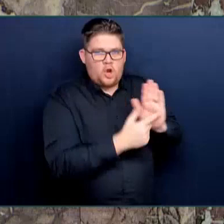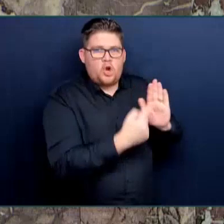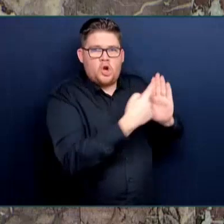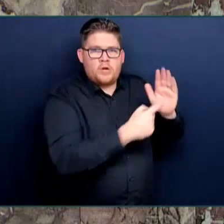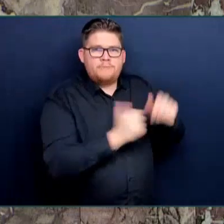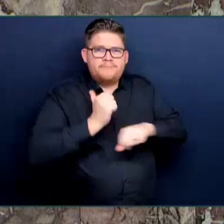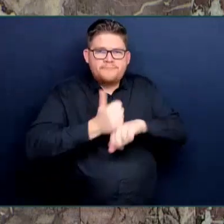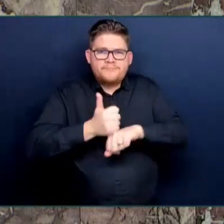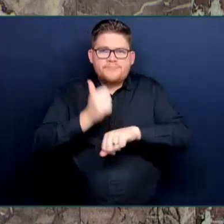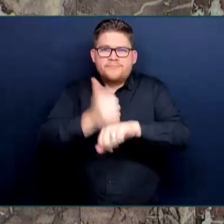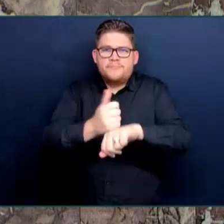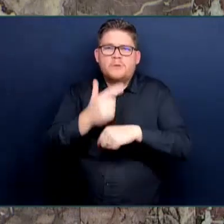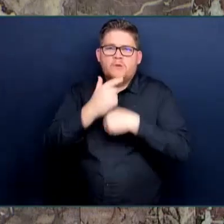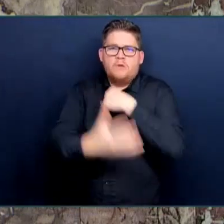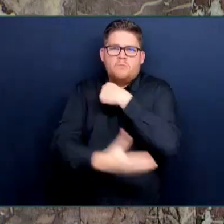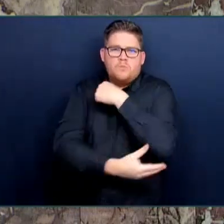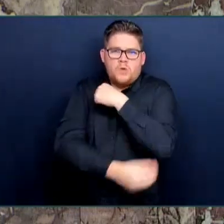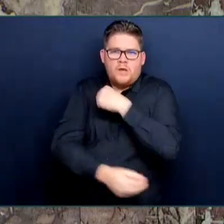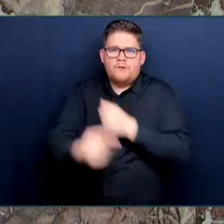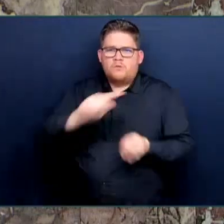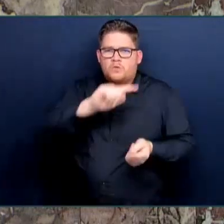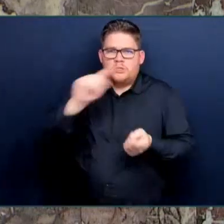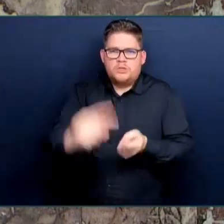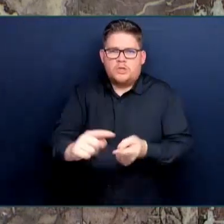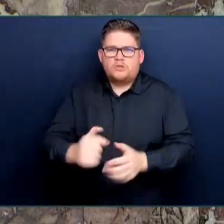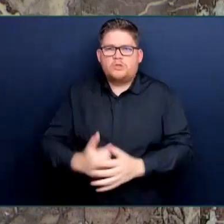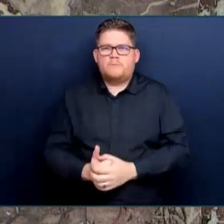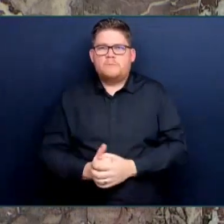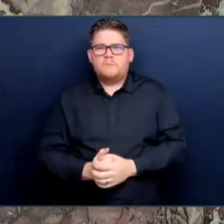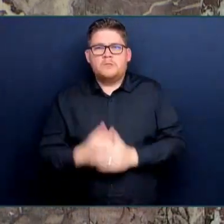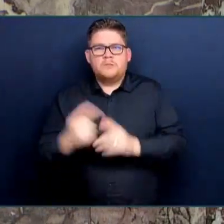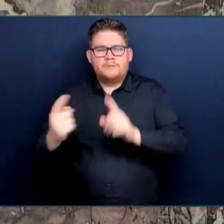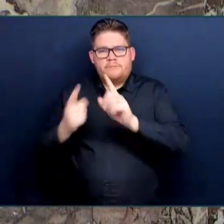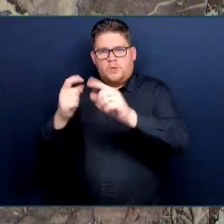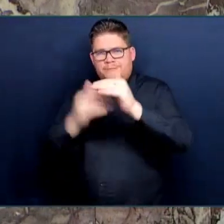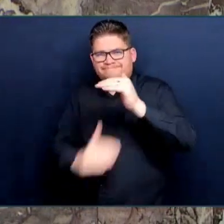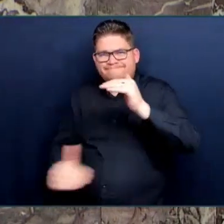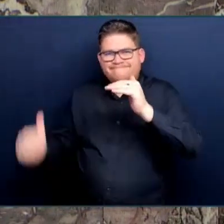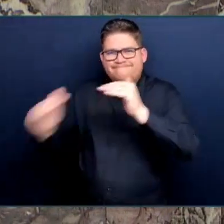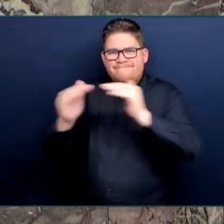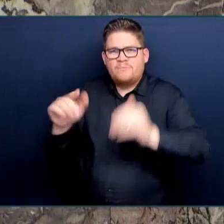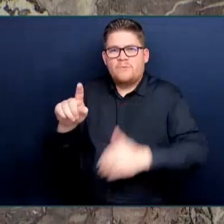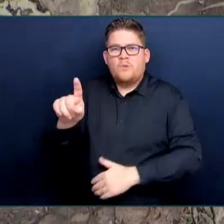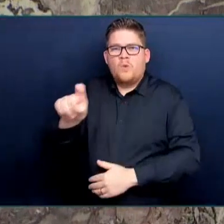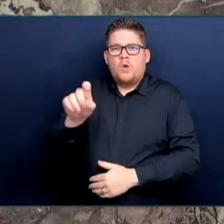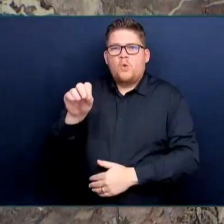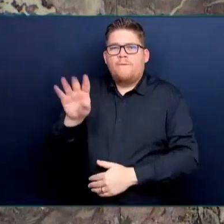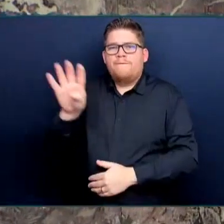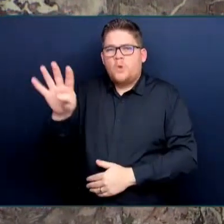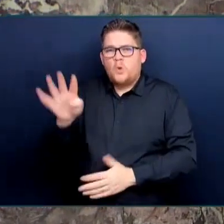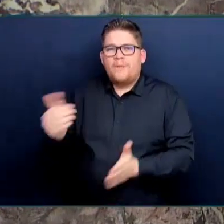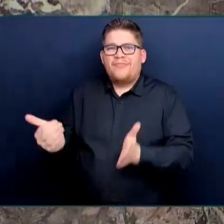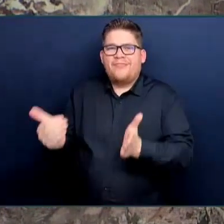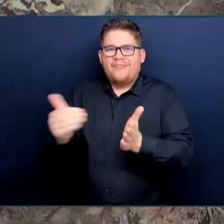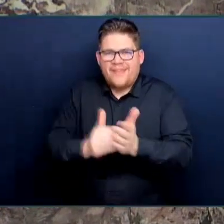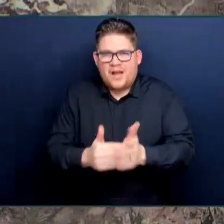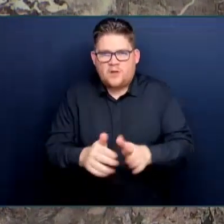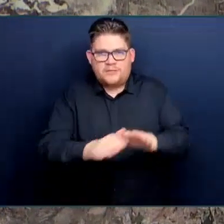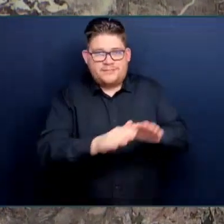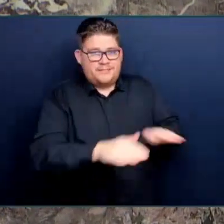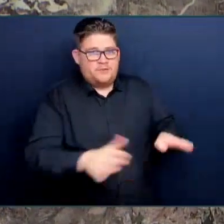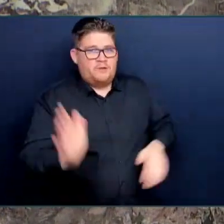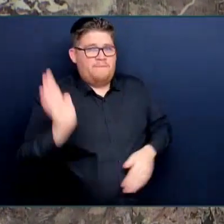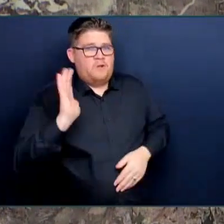reduction targets. That includes lifting 104,000 children out of poverty. And there is more to